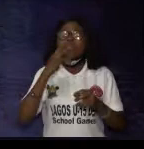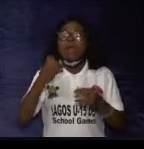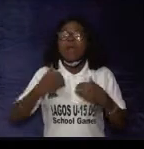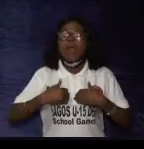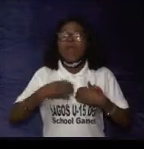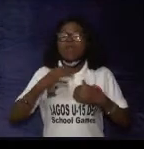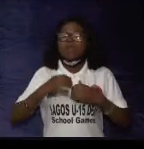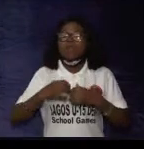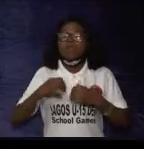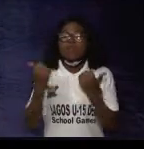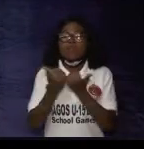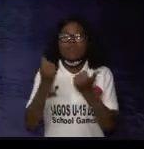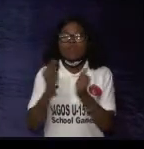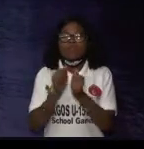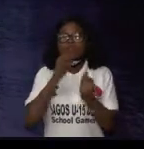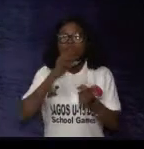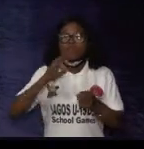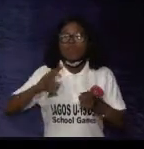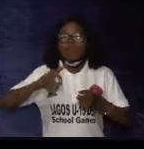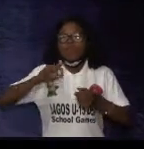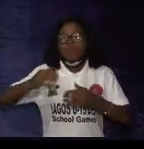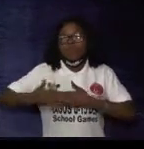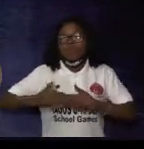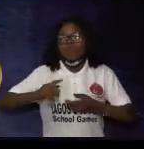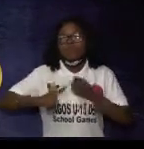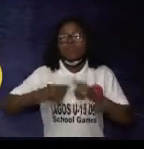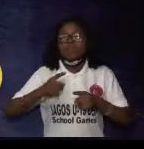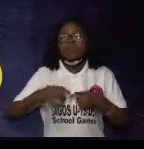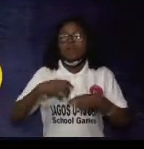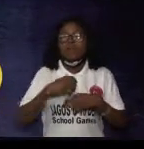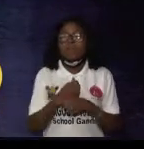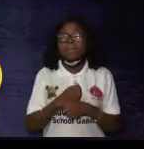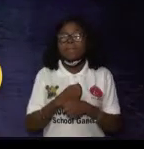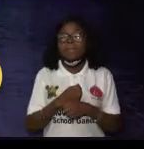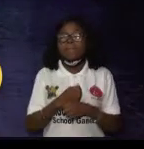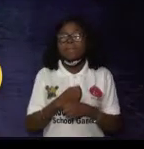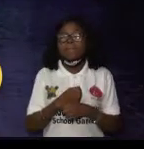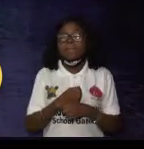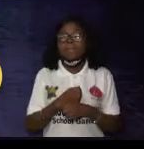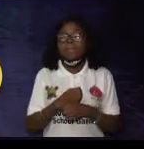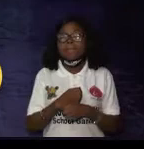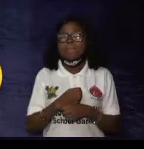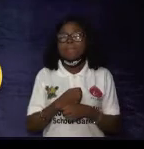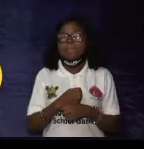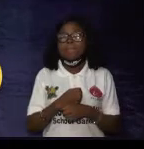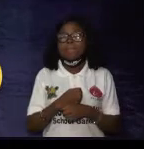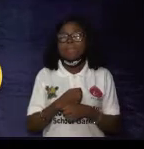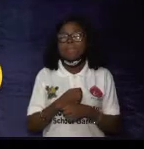close friend? No, don't fall out with them. Make friends with them. Yes.